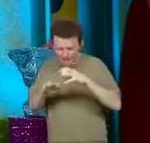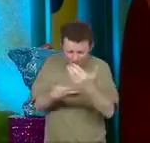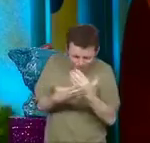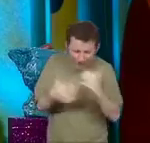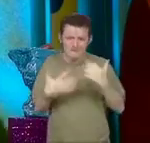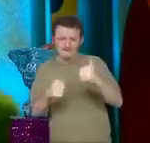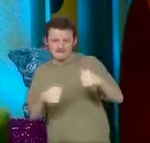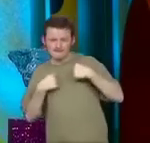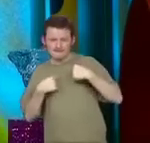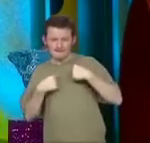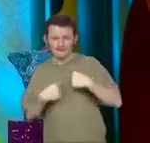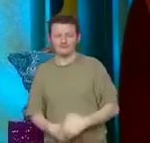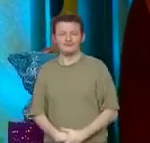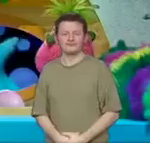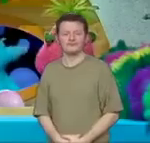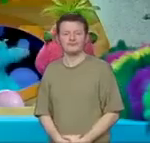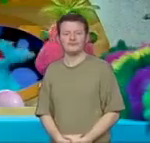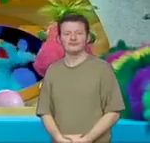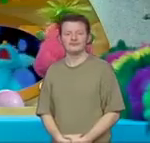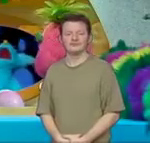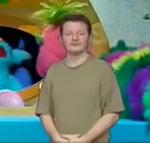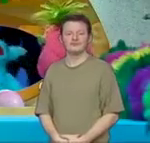put it in my soft and squidgy collection.